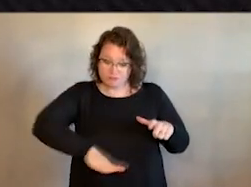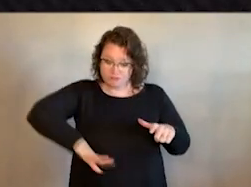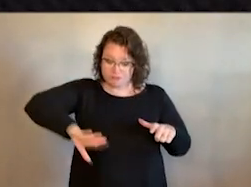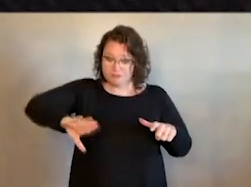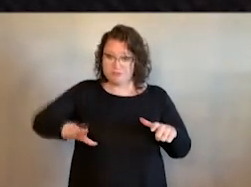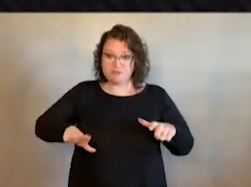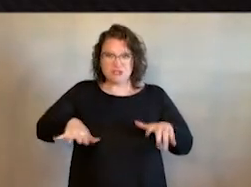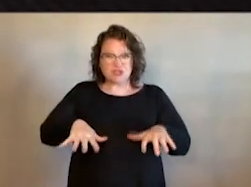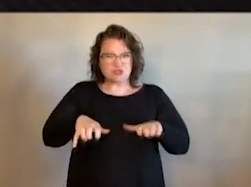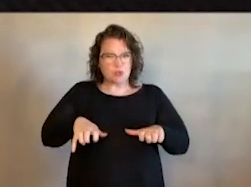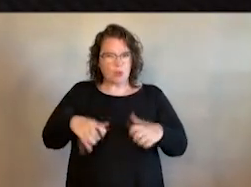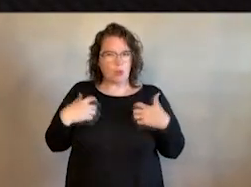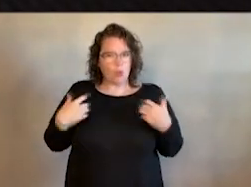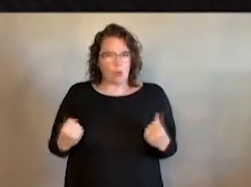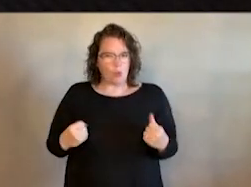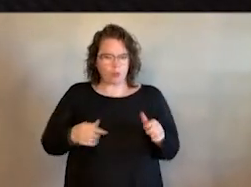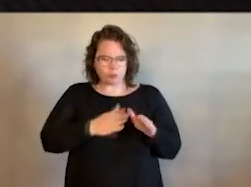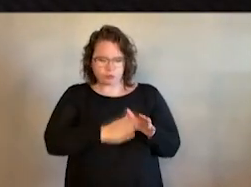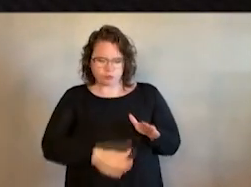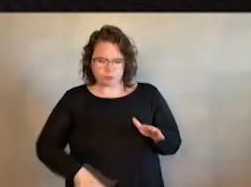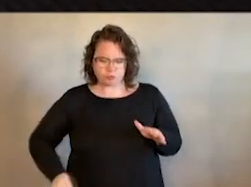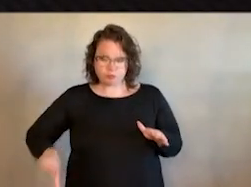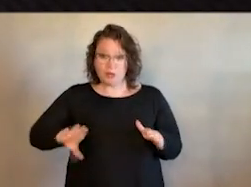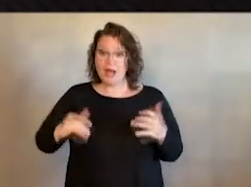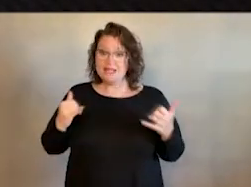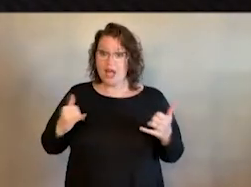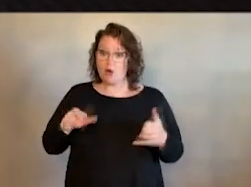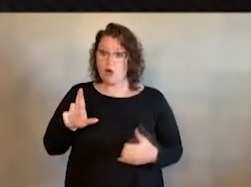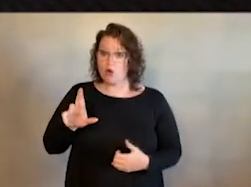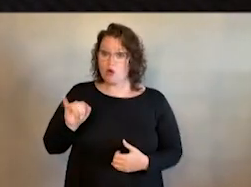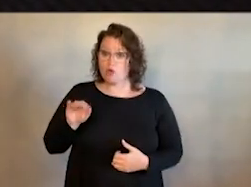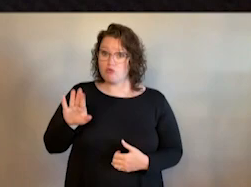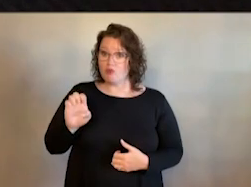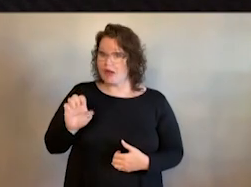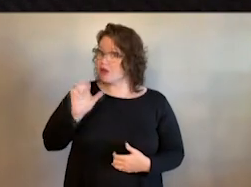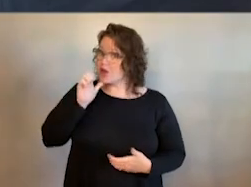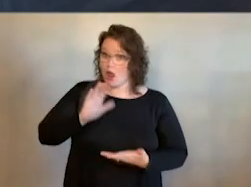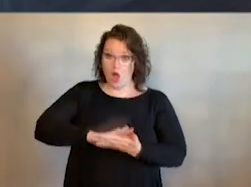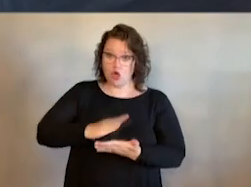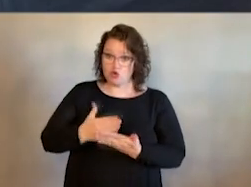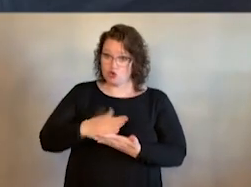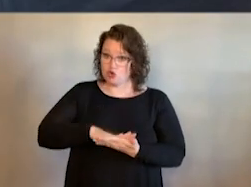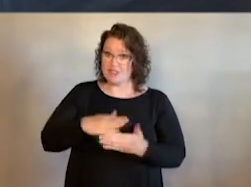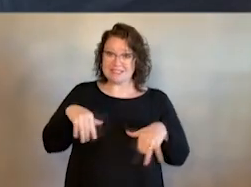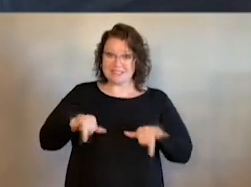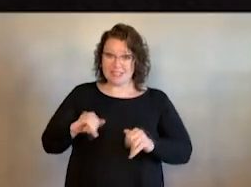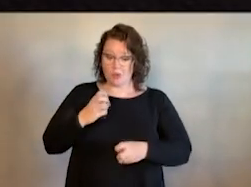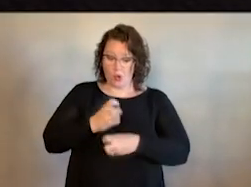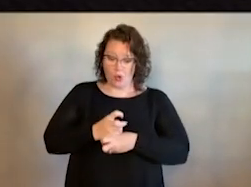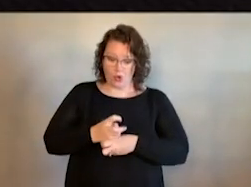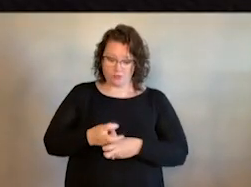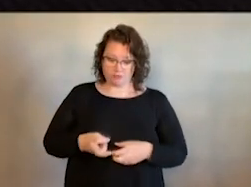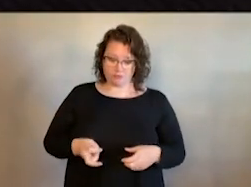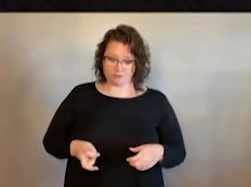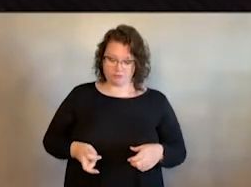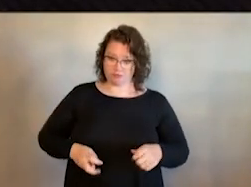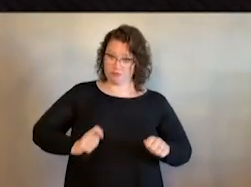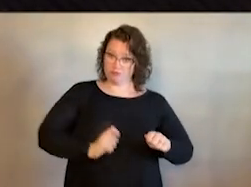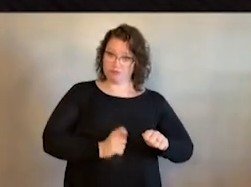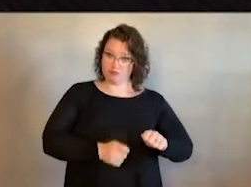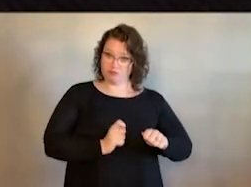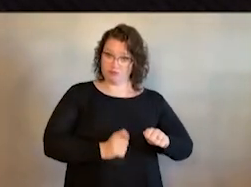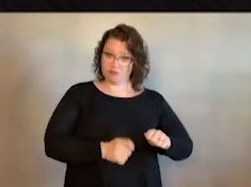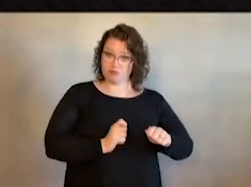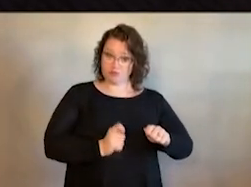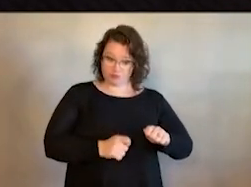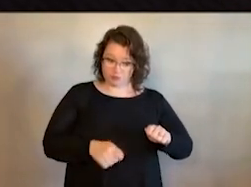tight. Now put some uncooked rice on the top. Take a metal pan and hit it next to the